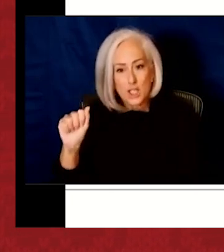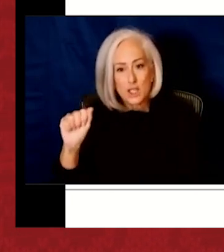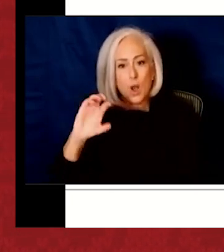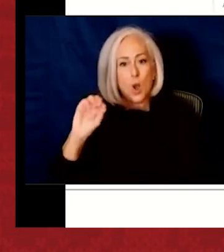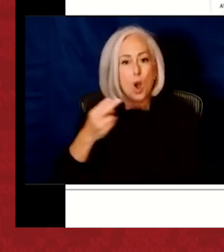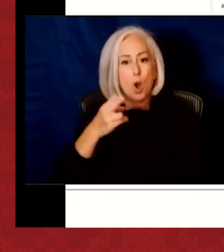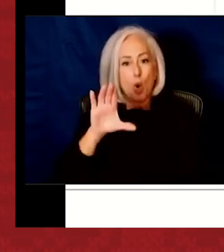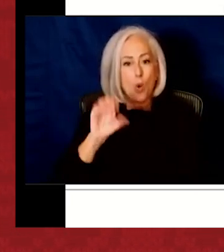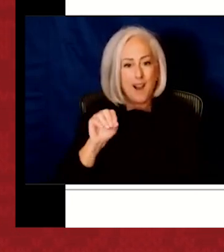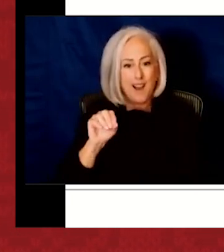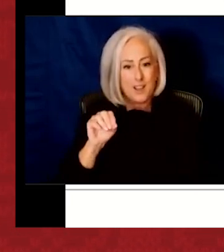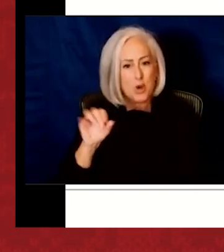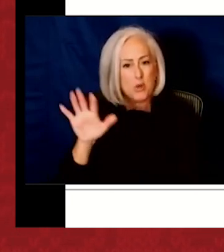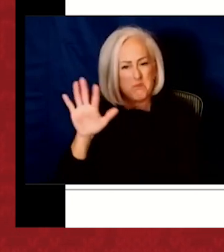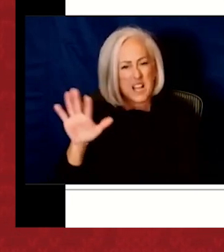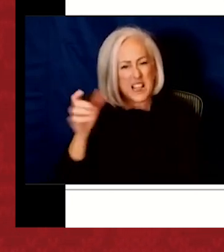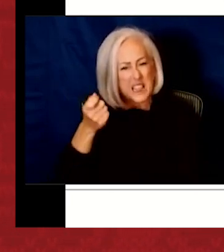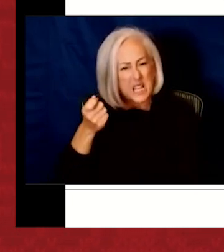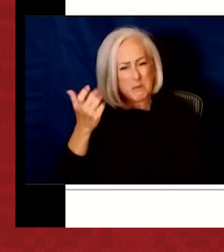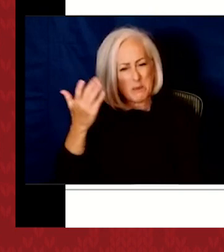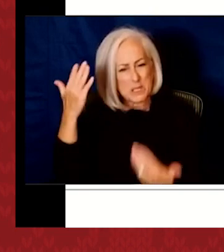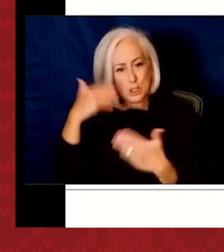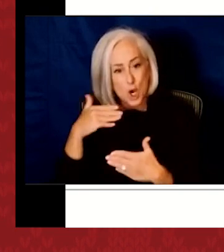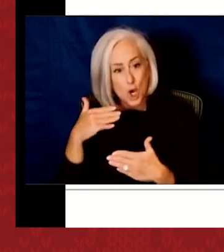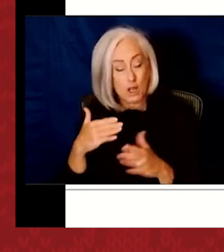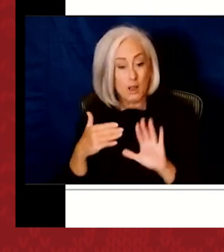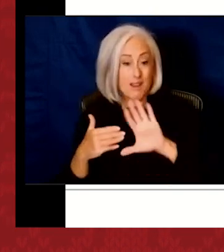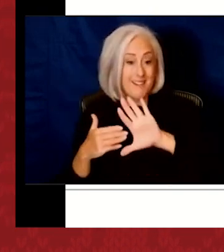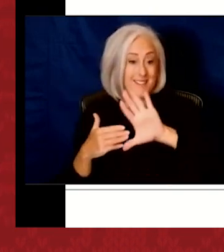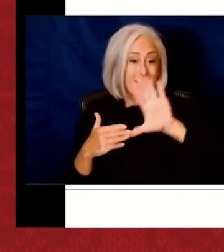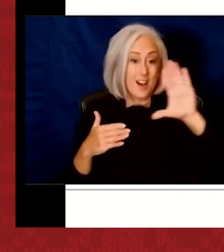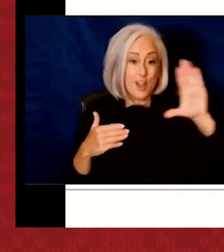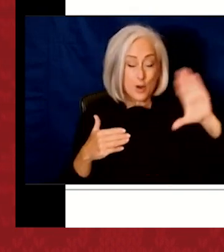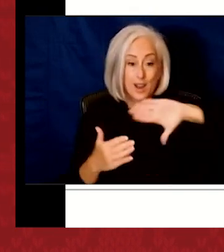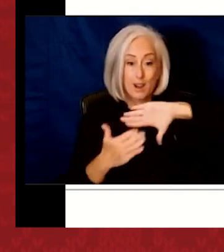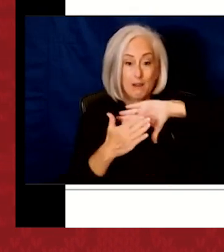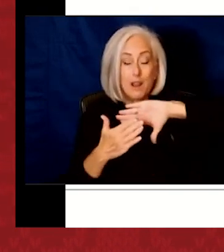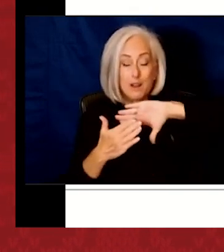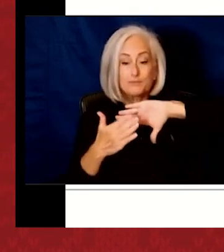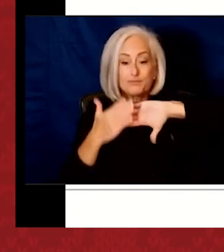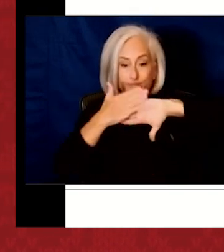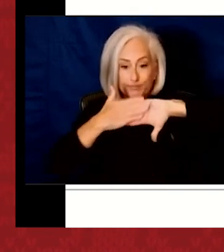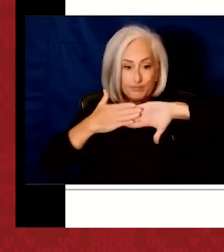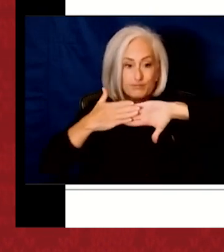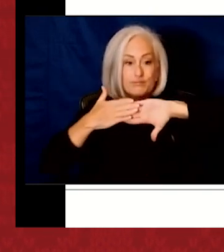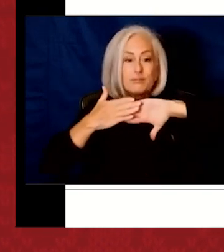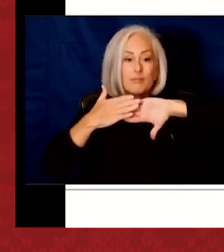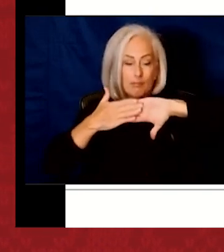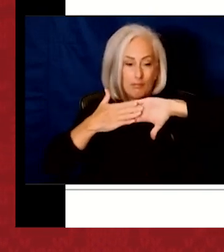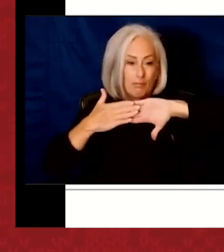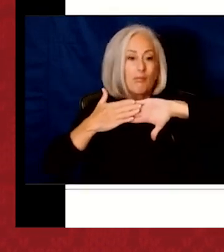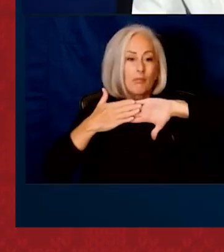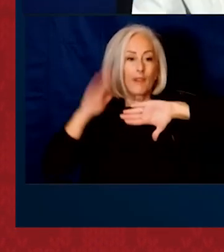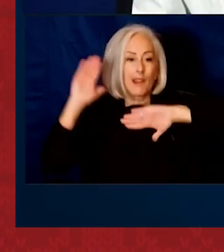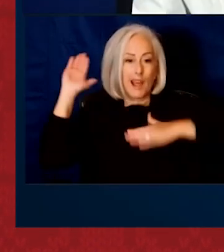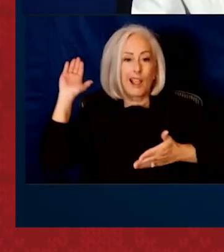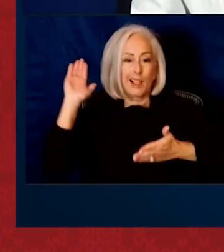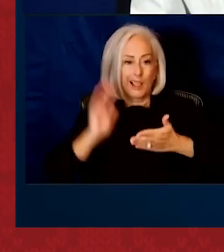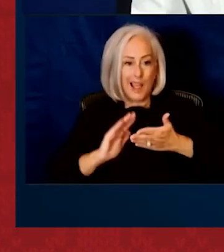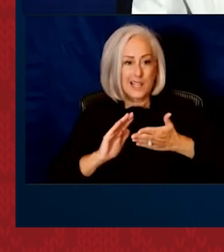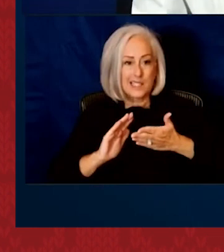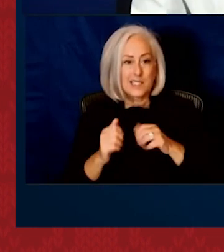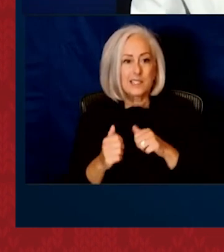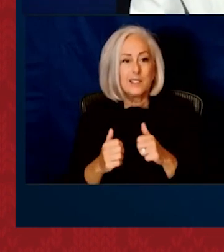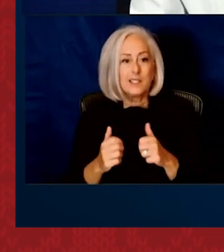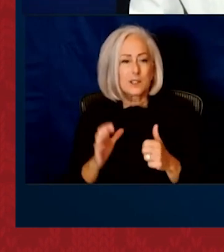country, it may be decreasing just a little bit, but that's probably consistent. It's no worse than plateaued. It's probably a little better,